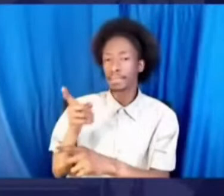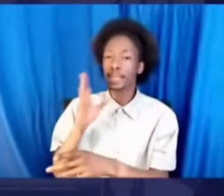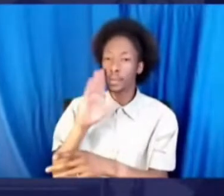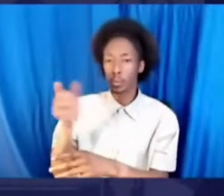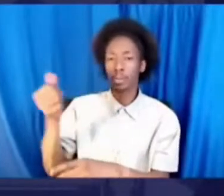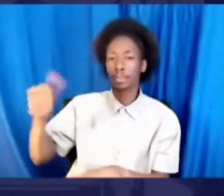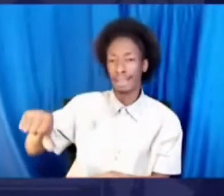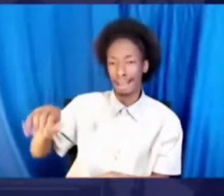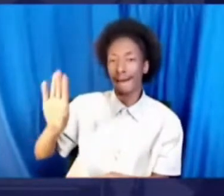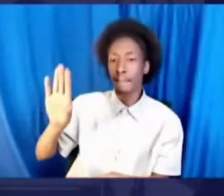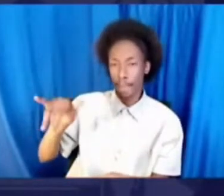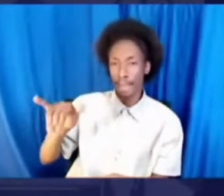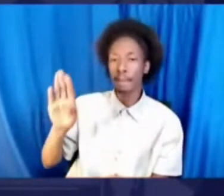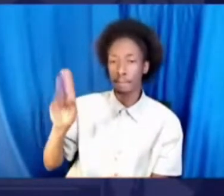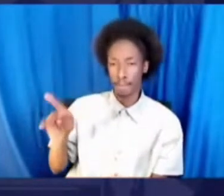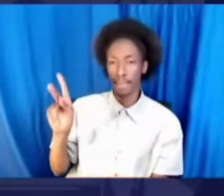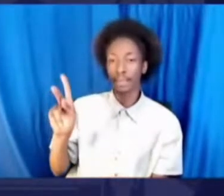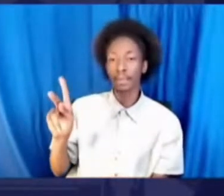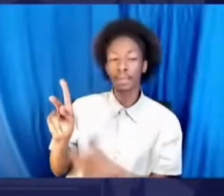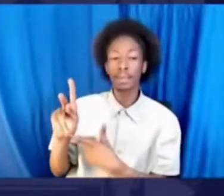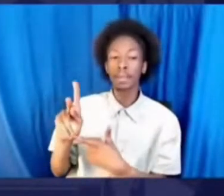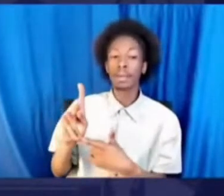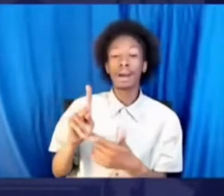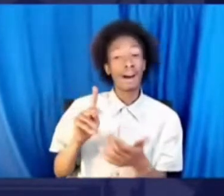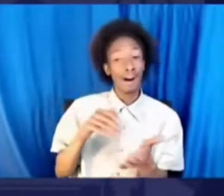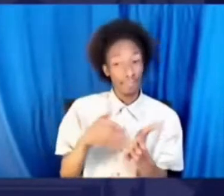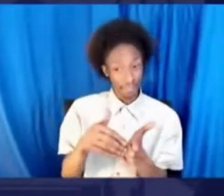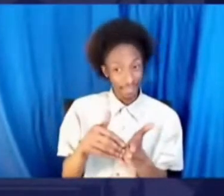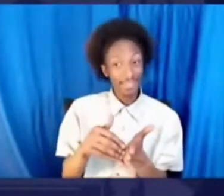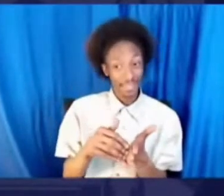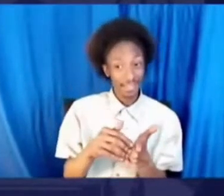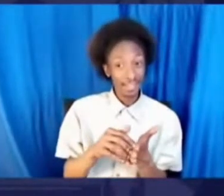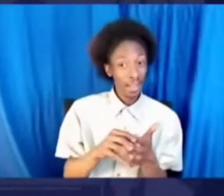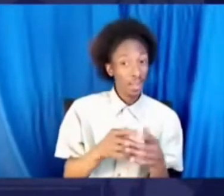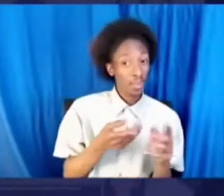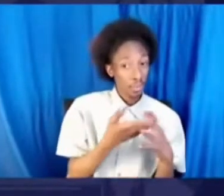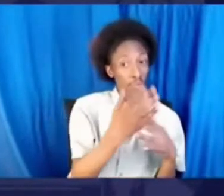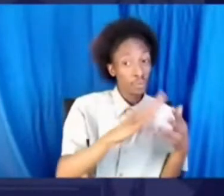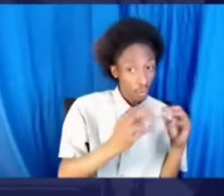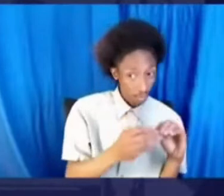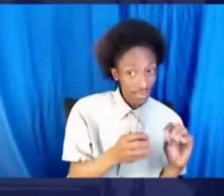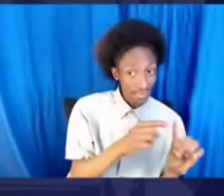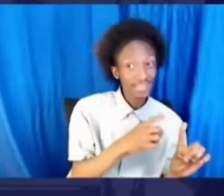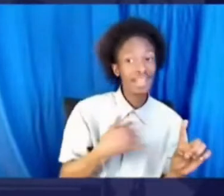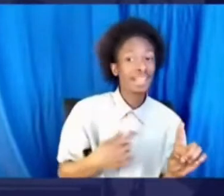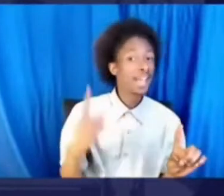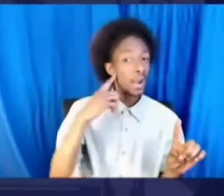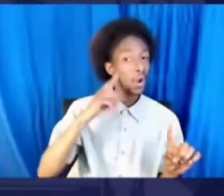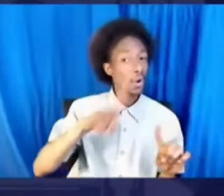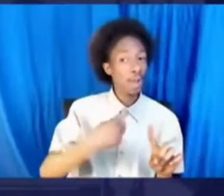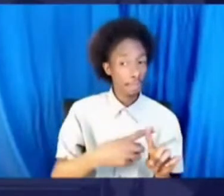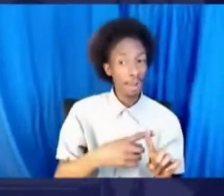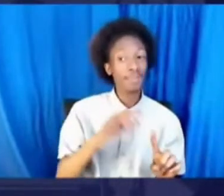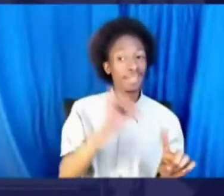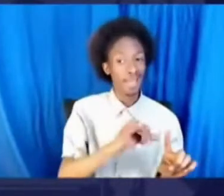a bank, often anecdotally because they heard about that experience from friends and